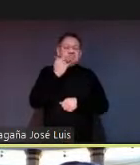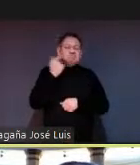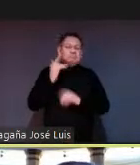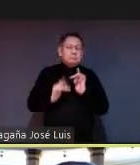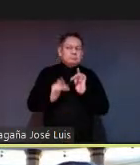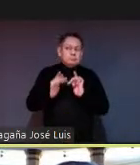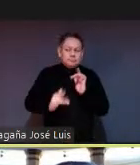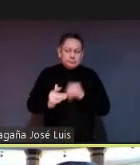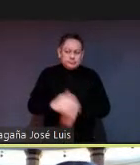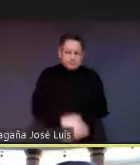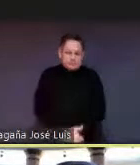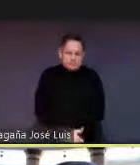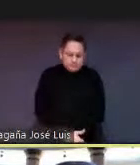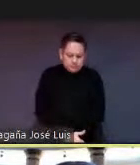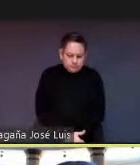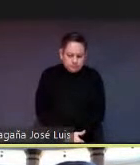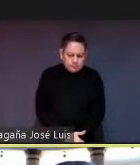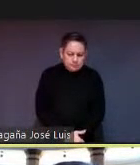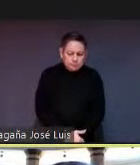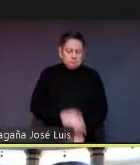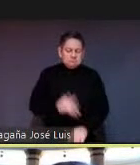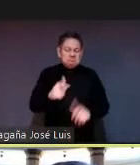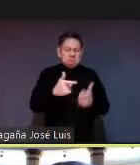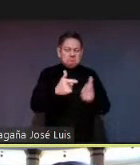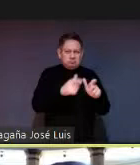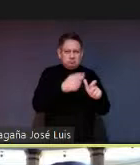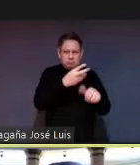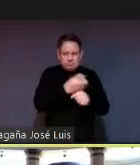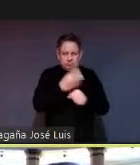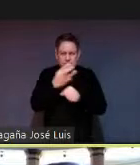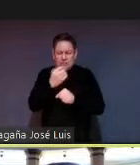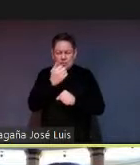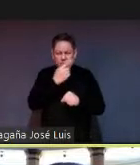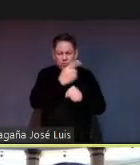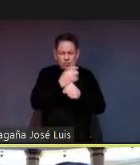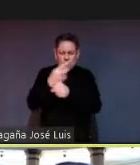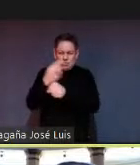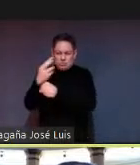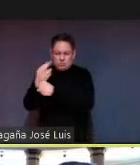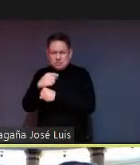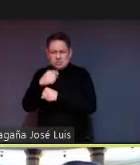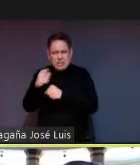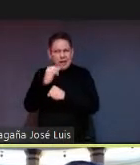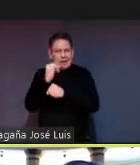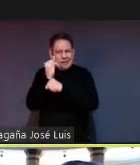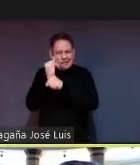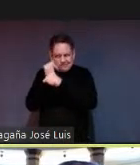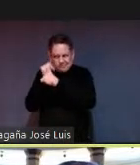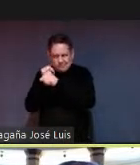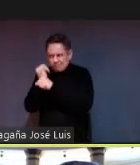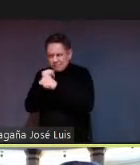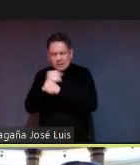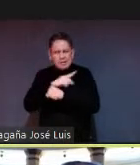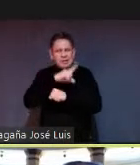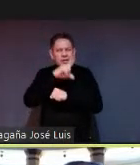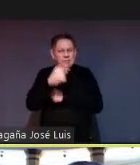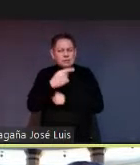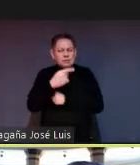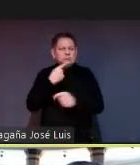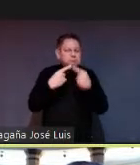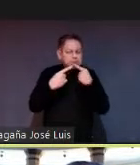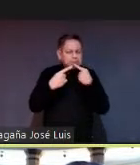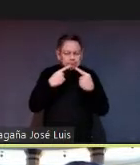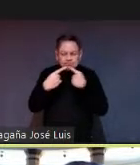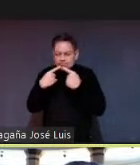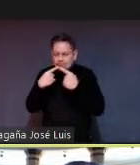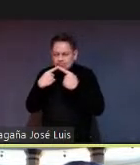about health demands, the profile of the graduates, etc. And so teamwork was begun. They started by